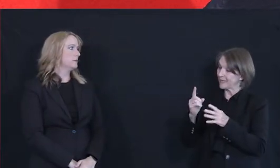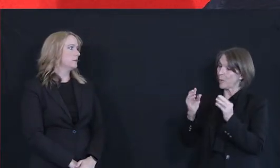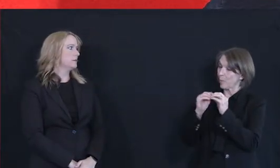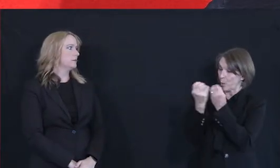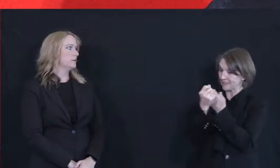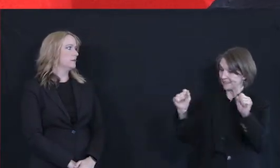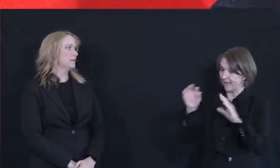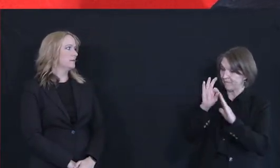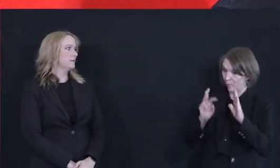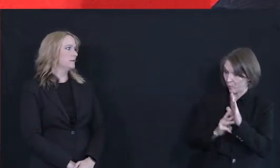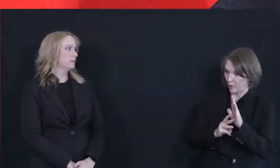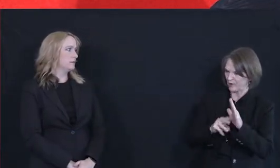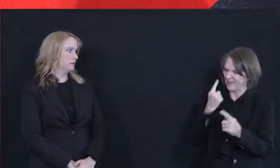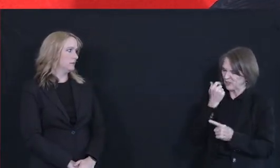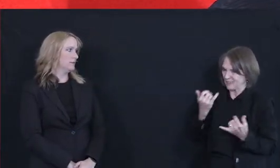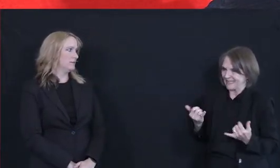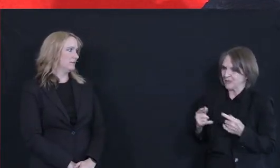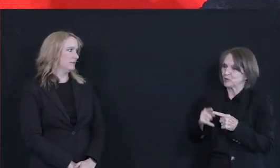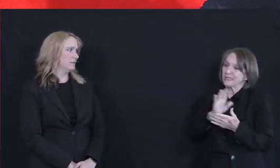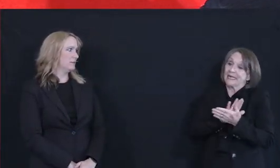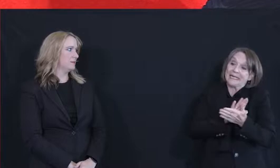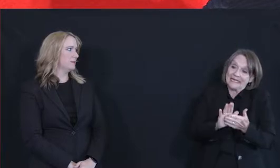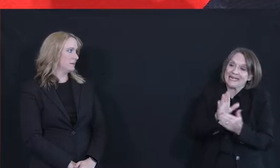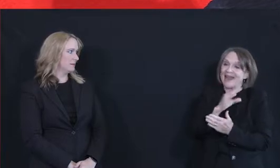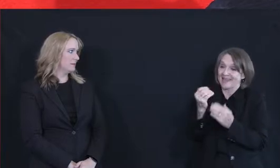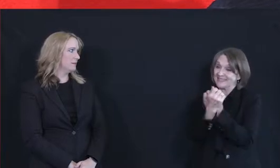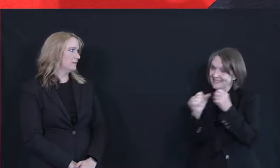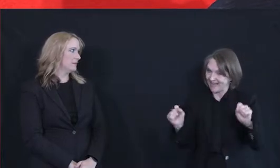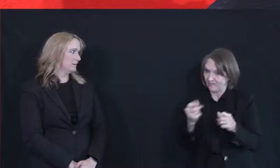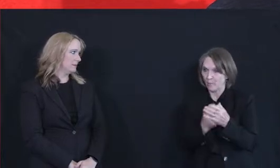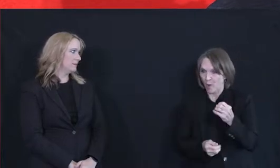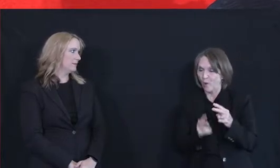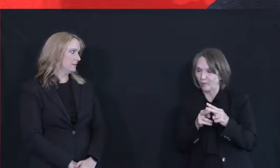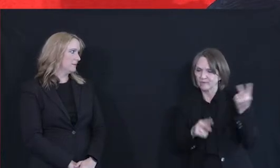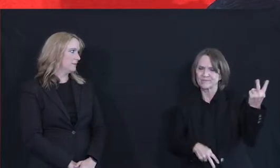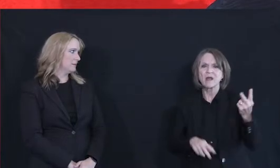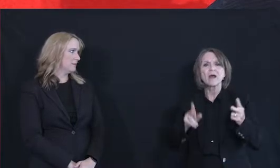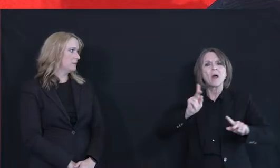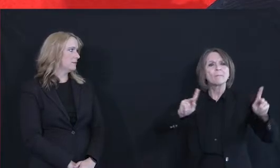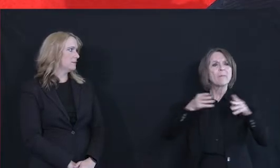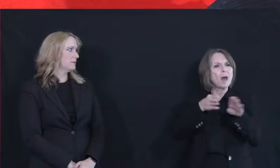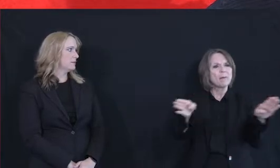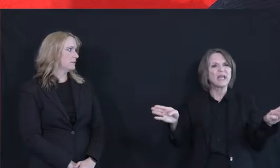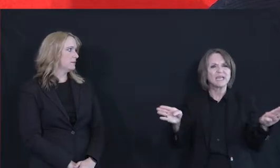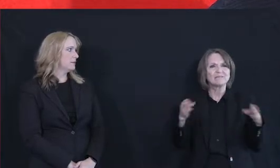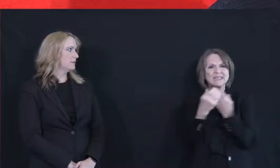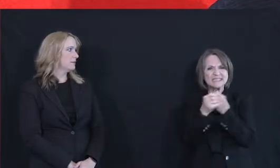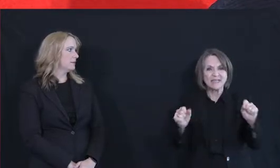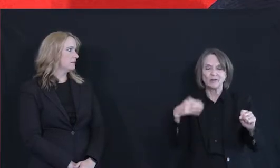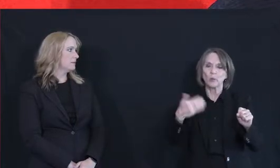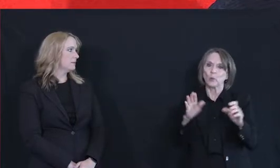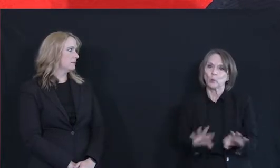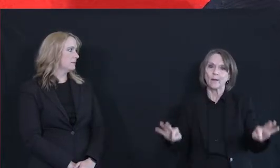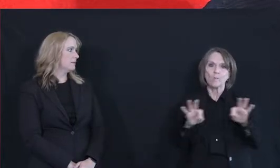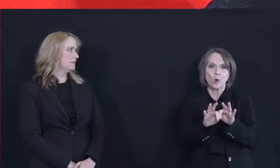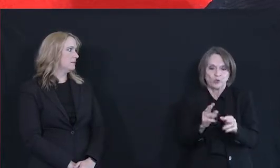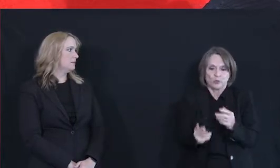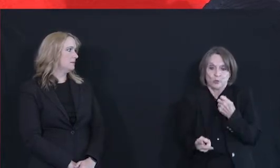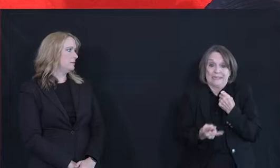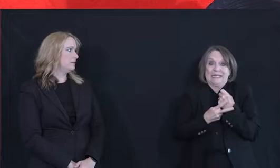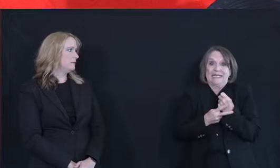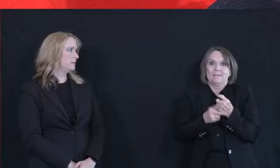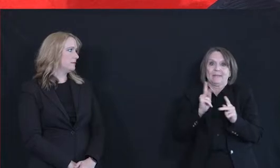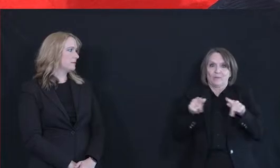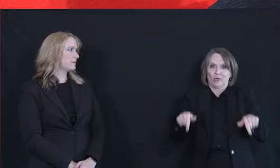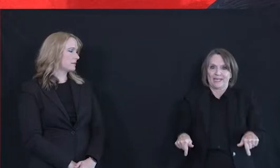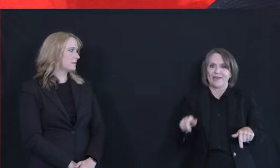and you just just now said clean and safe uh Public Safety is obviously key to keeping people here attracting